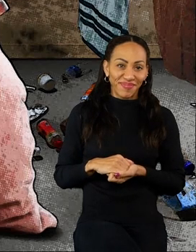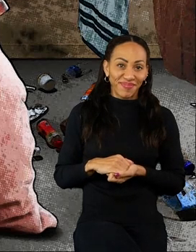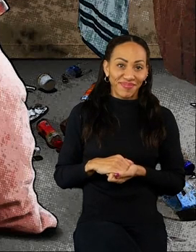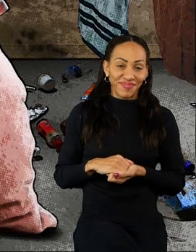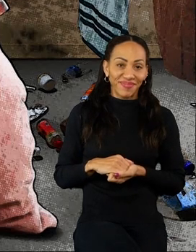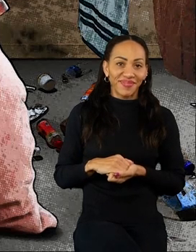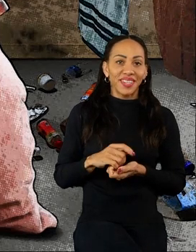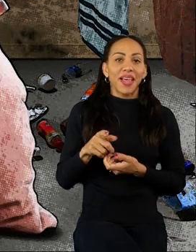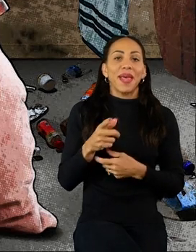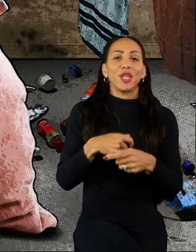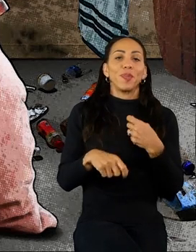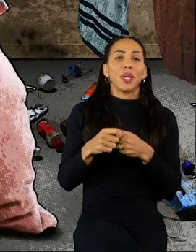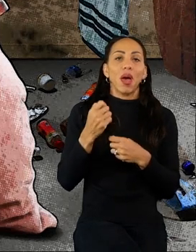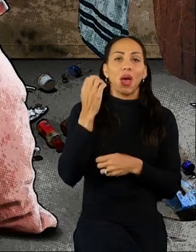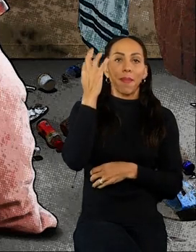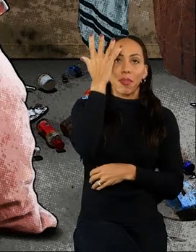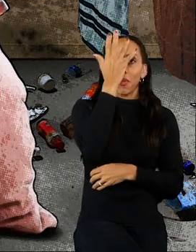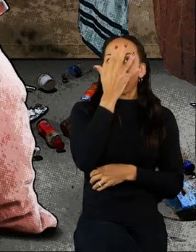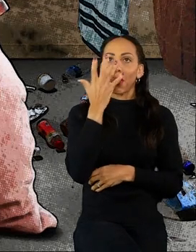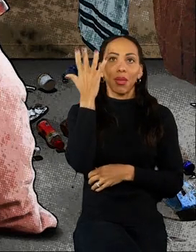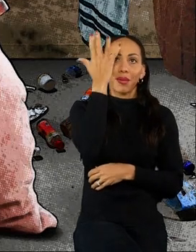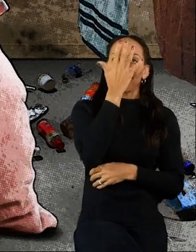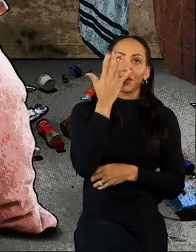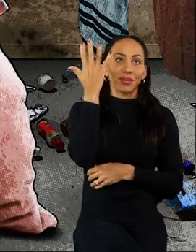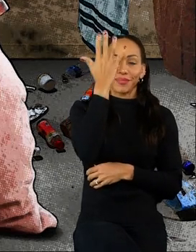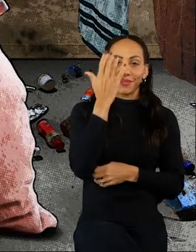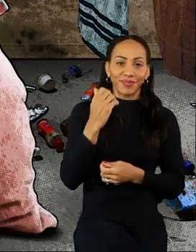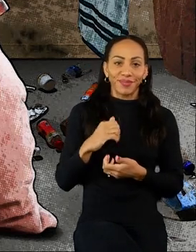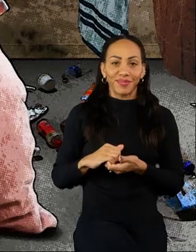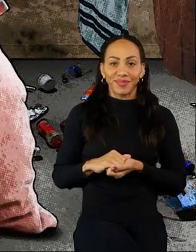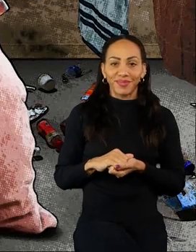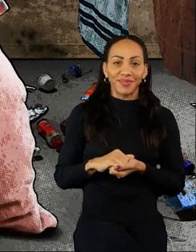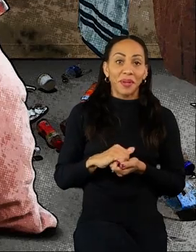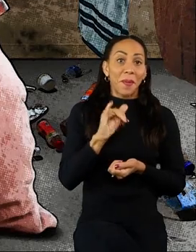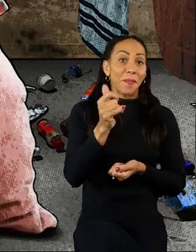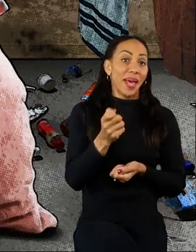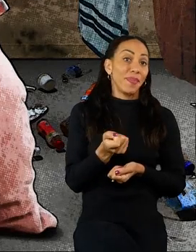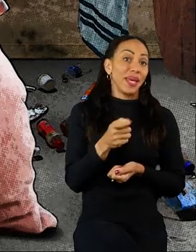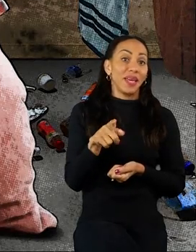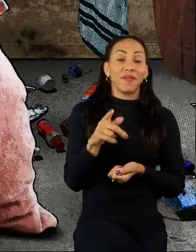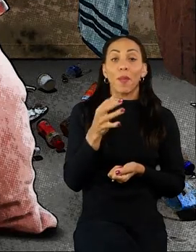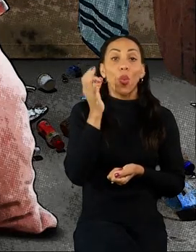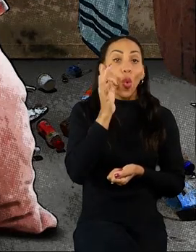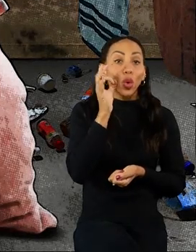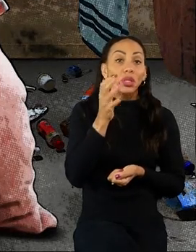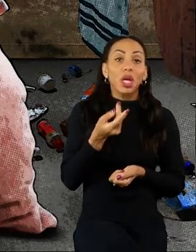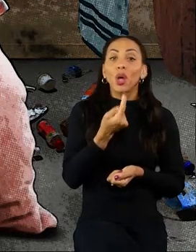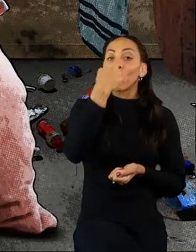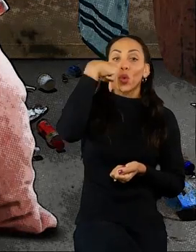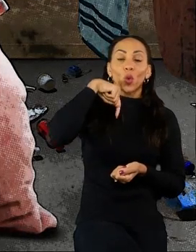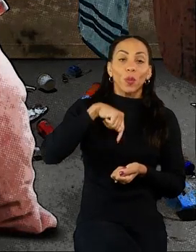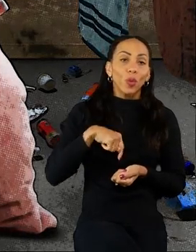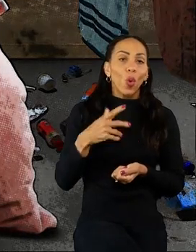Which is maybe you've ingested something from the water or something on the moors. I don't know, but you've got to a point where, anyway, these